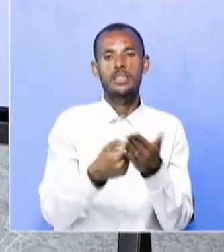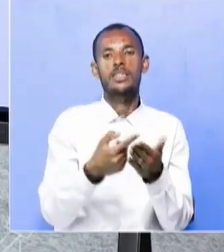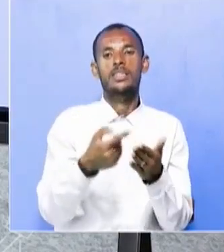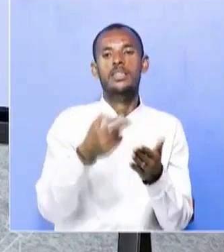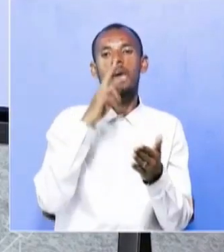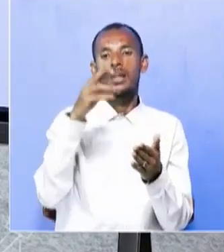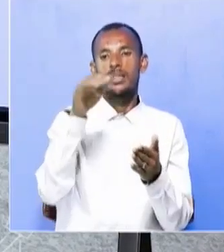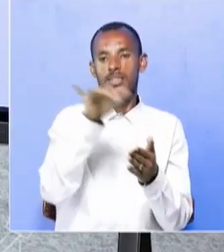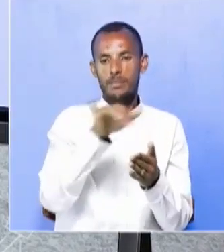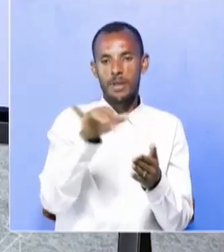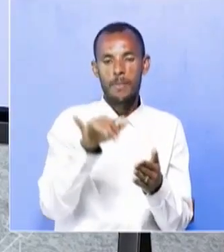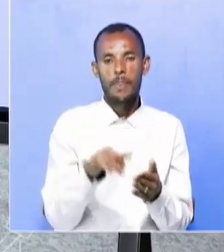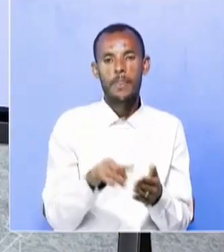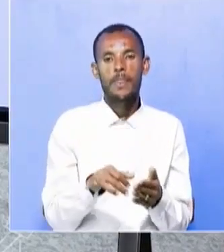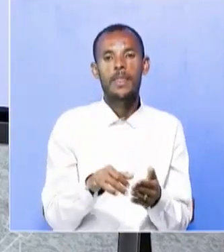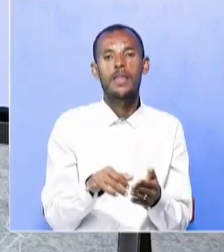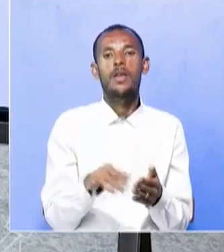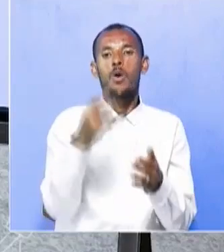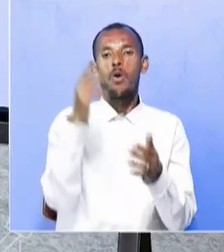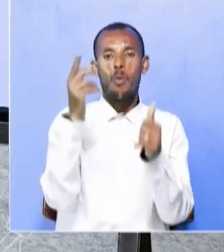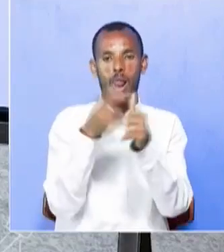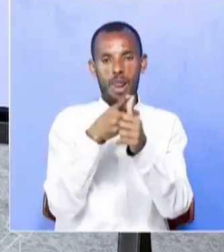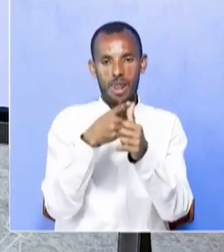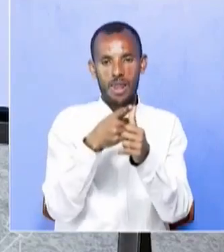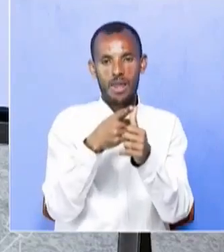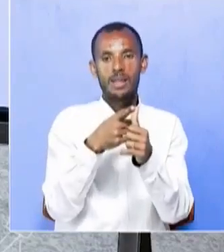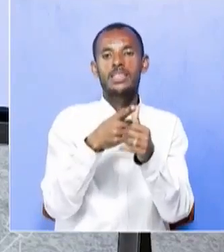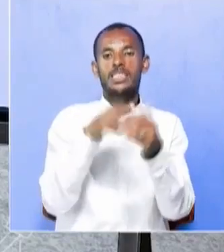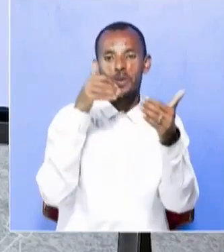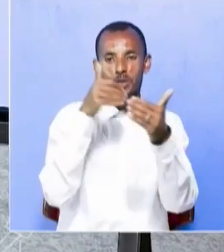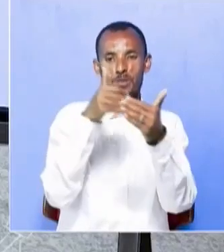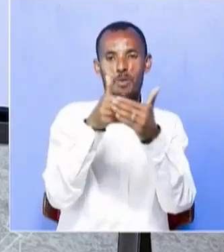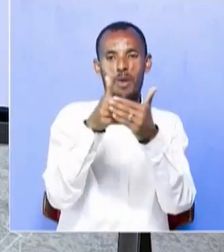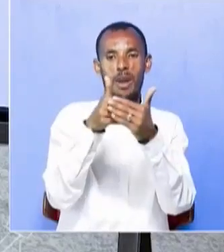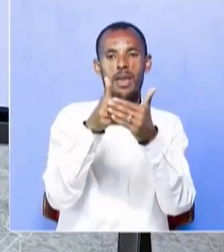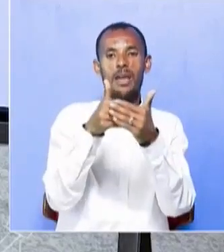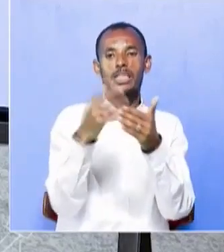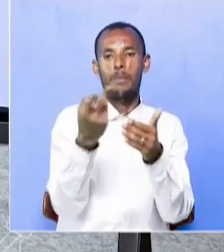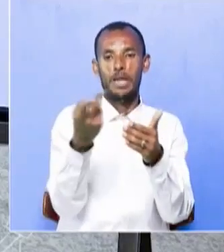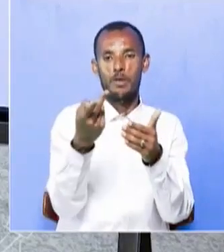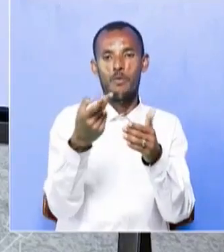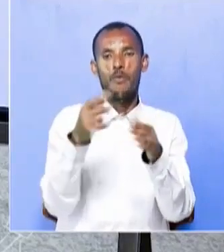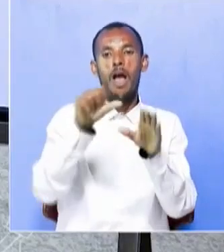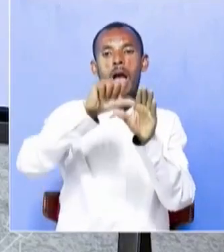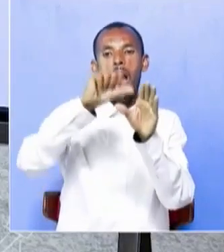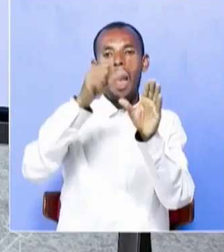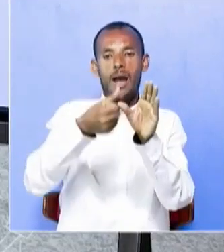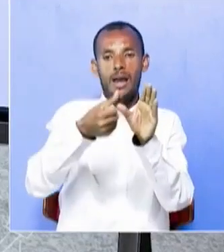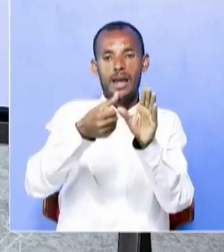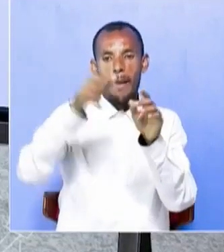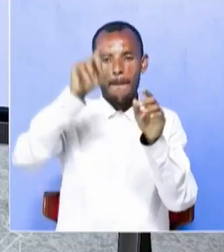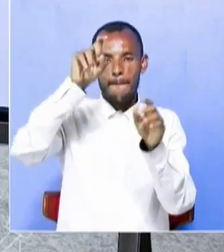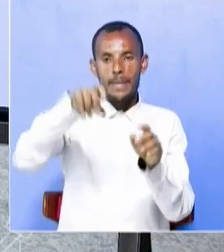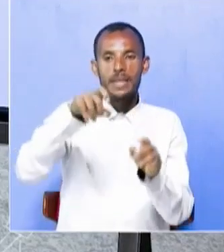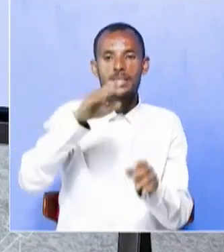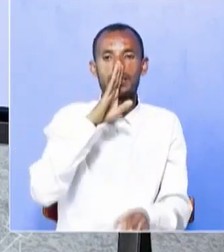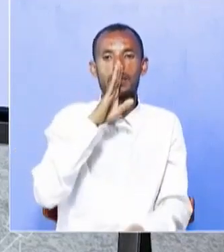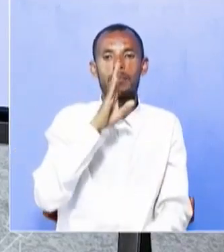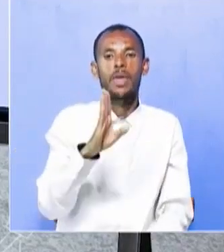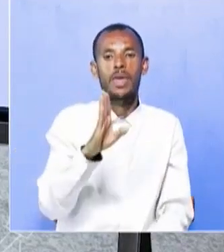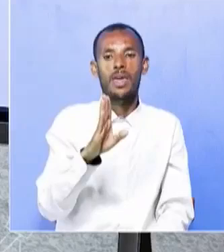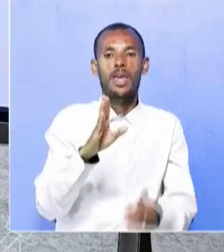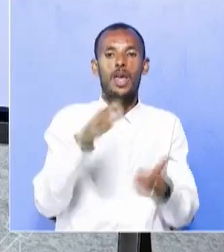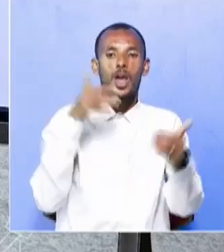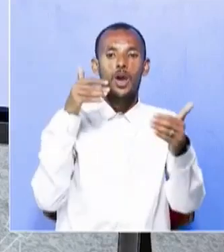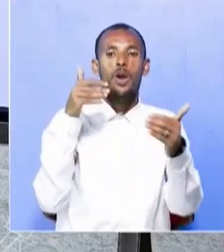are similar. One, the pairs of the corresponding angles must be